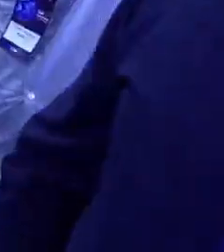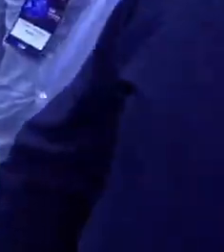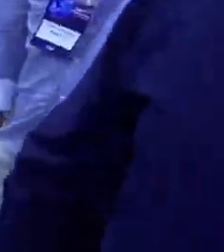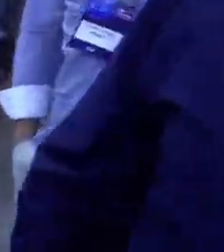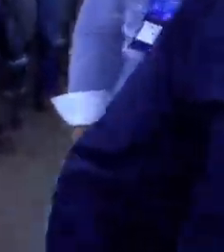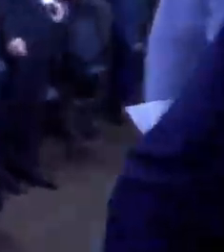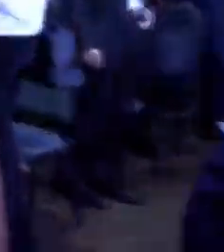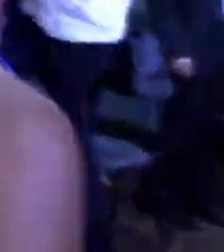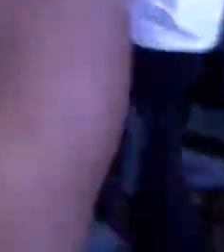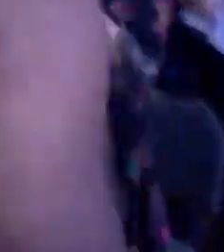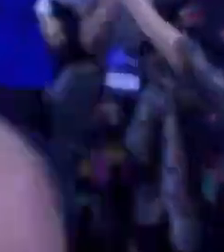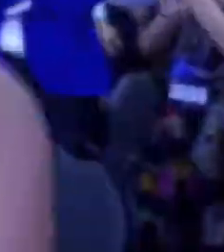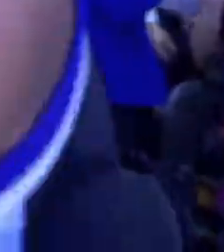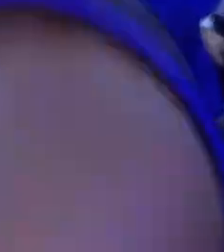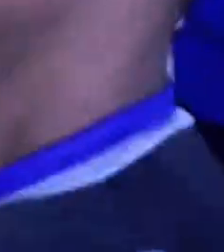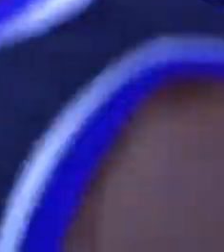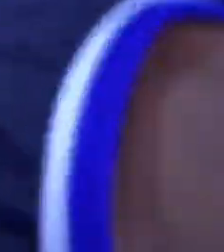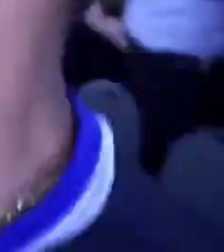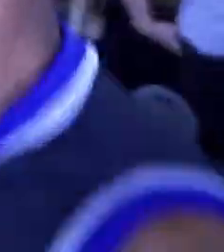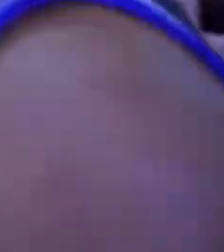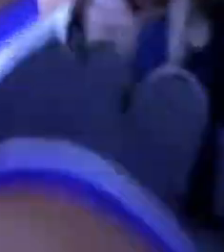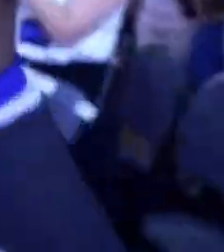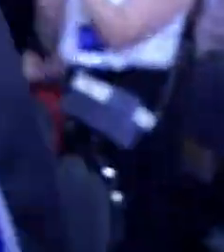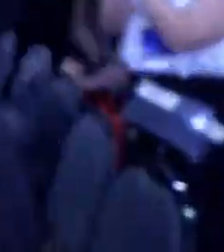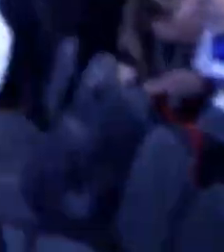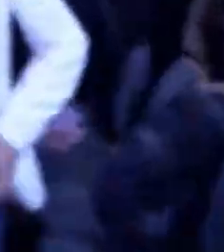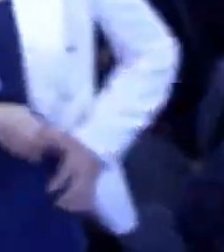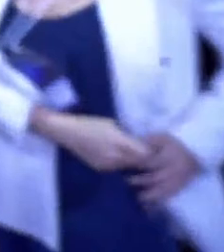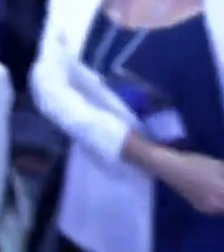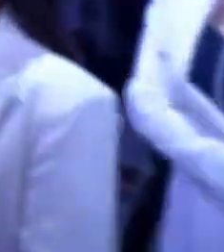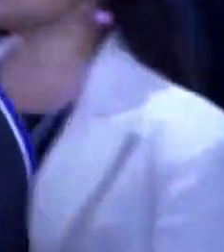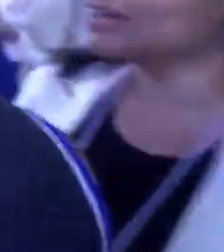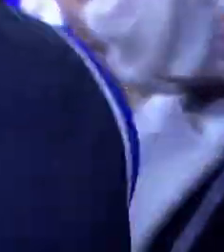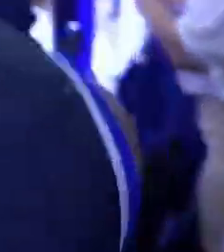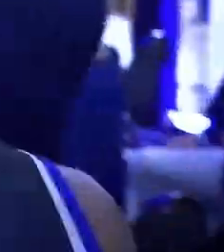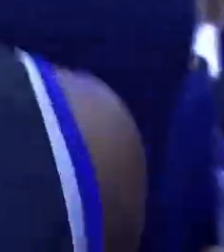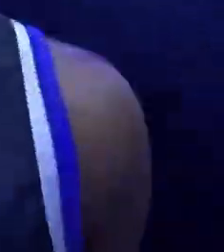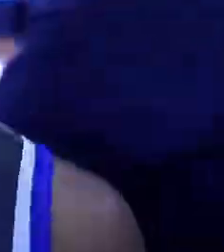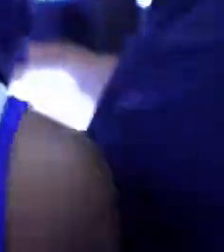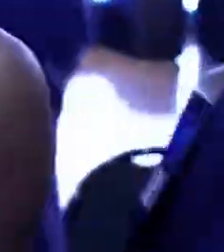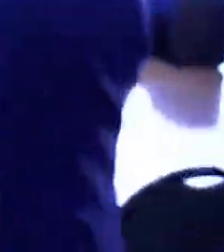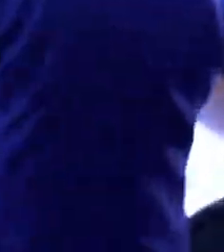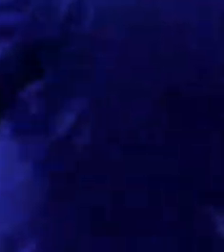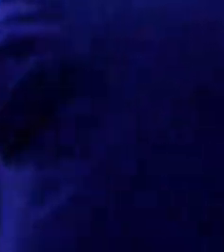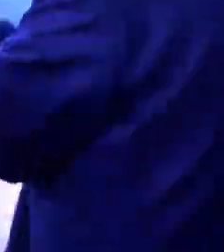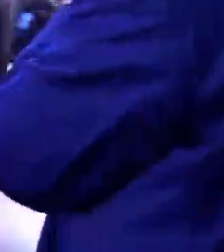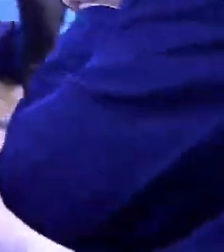E,